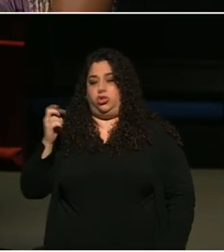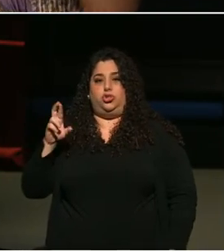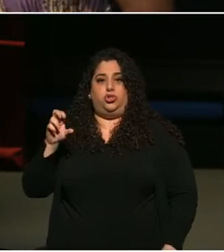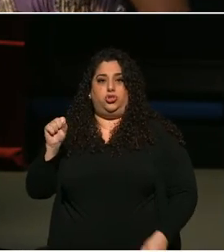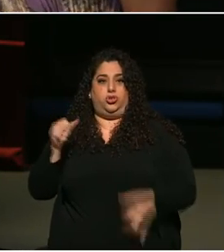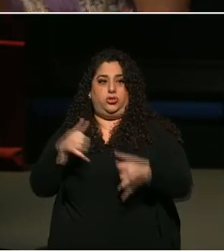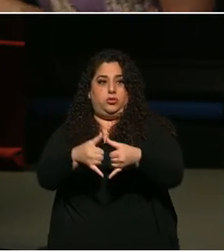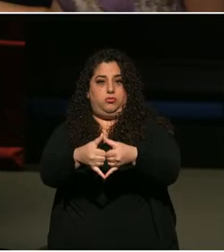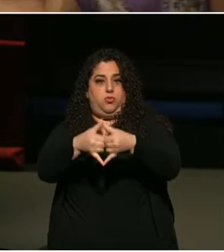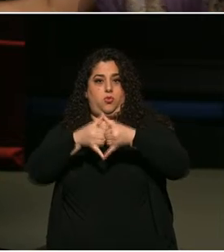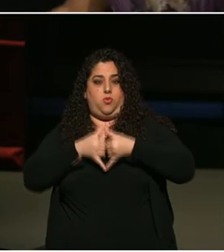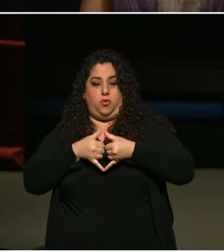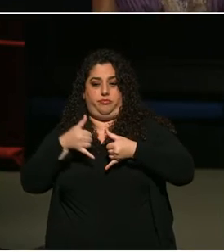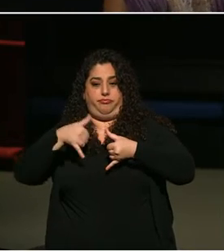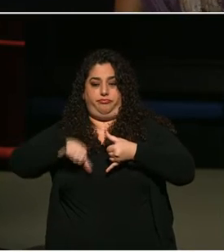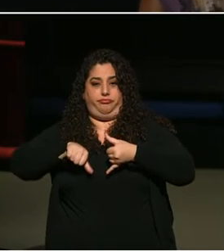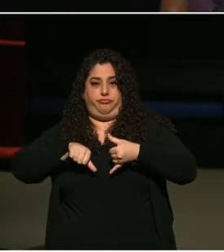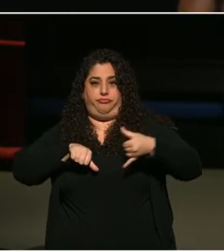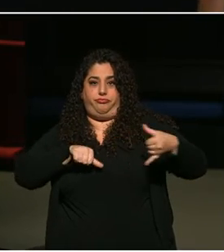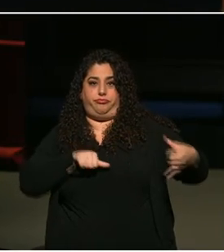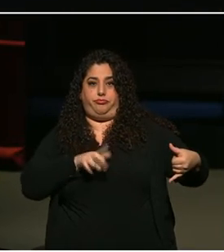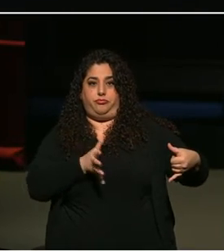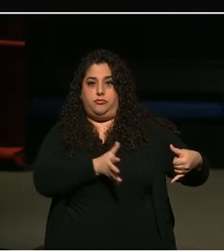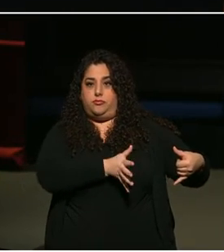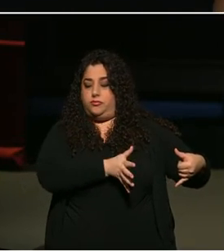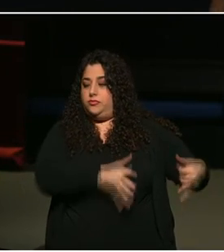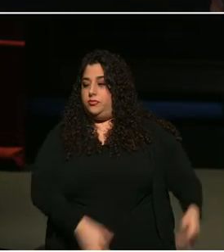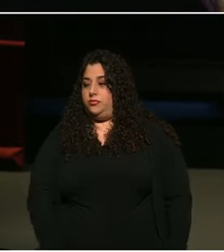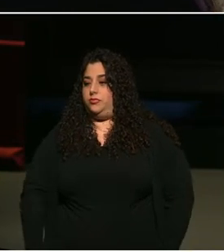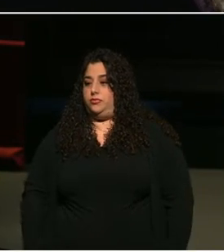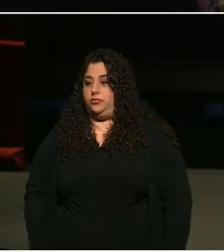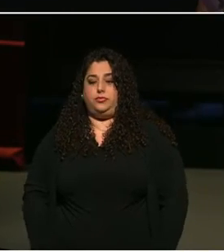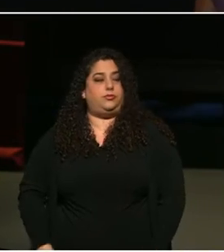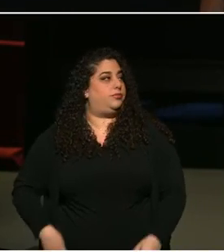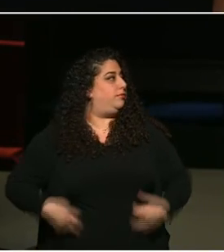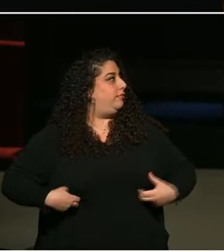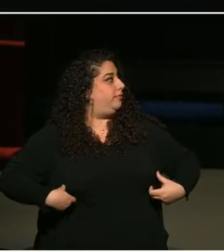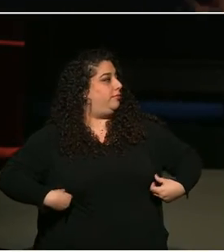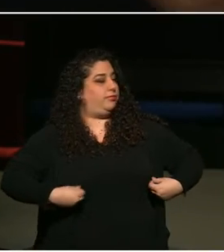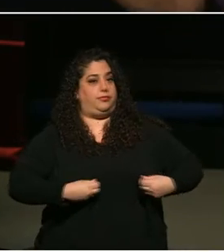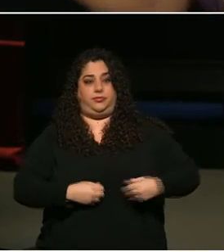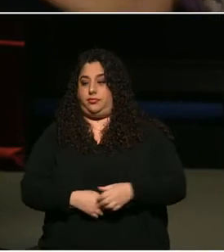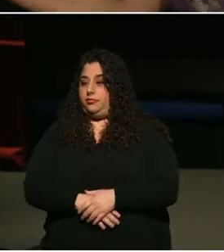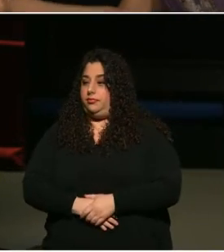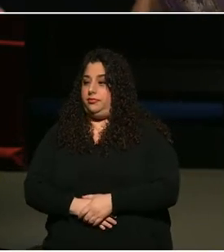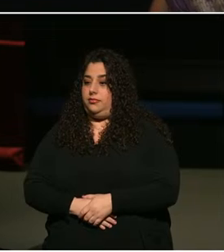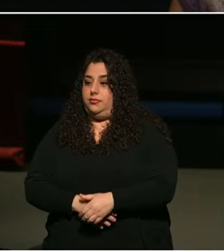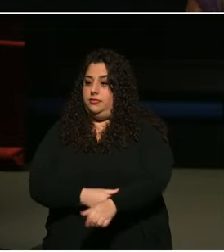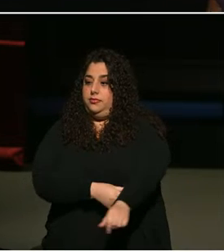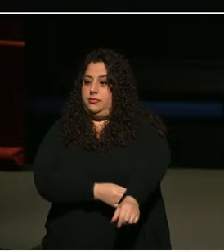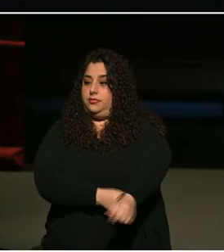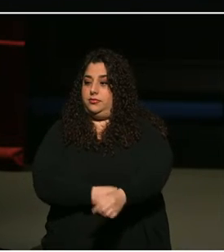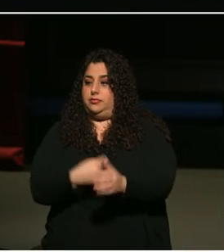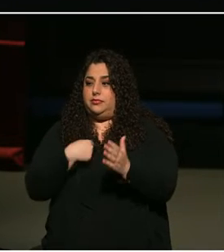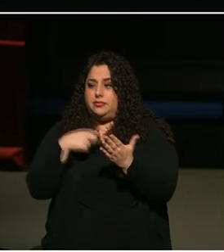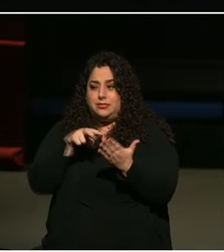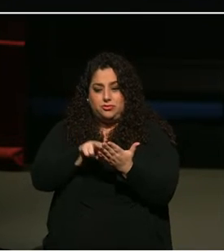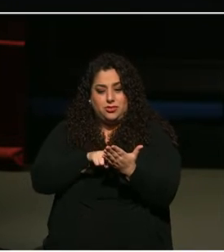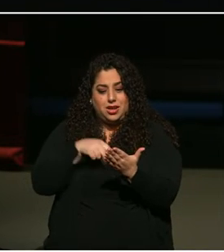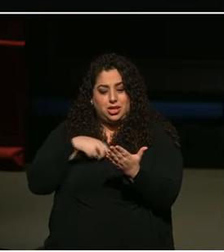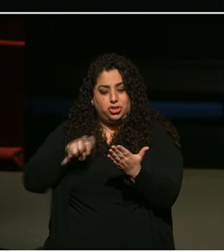Oh. Ha, kidding. That's coming. It's coming.